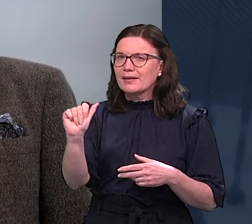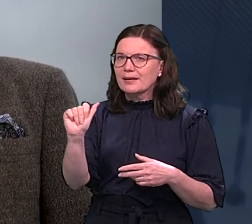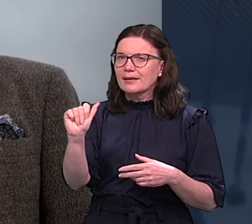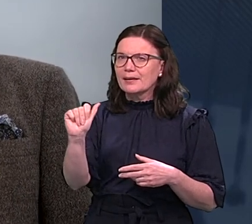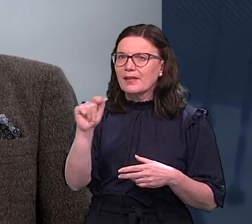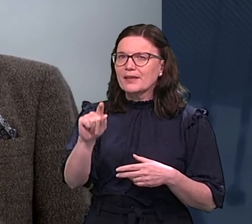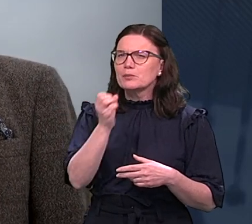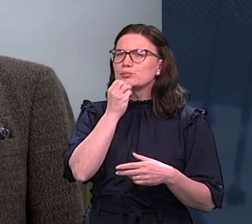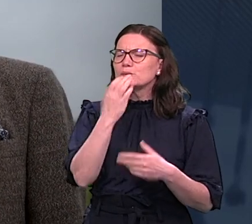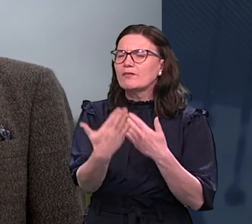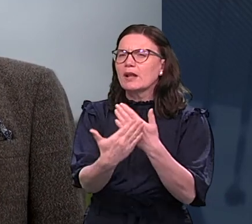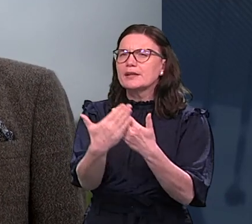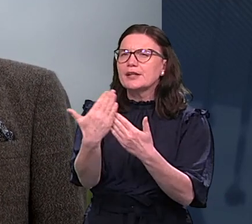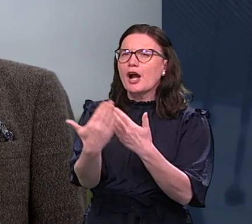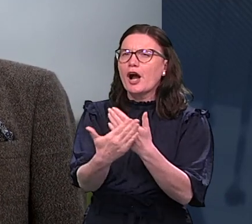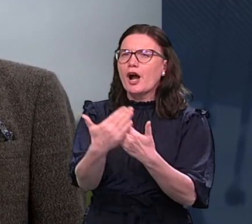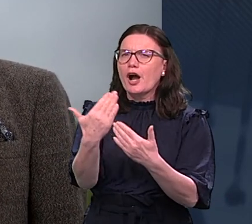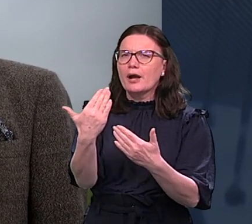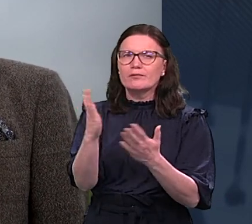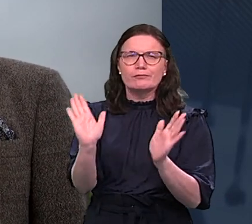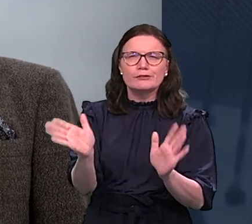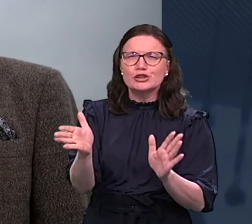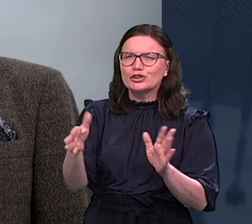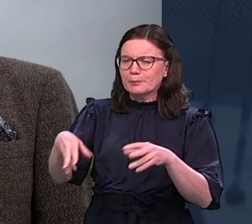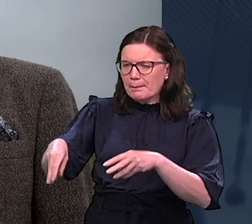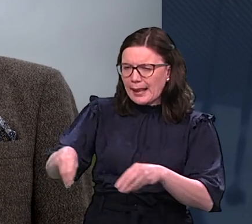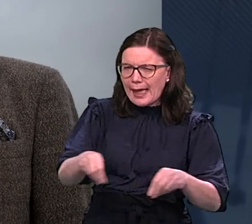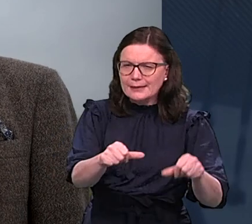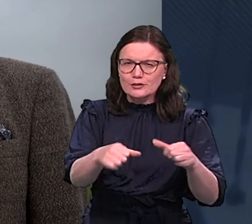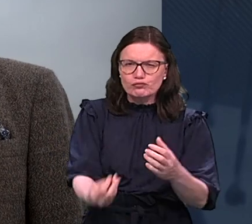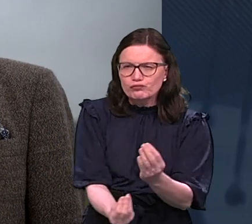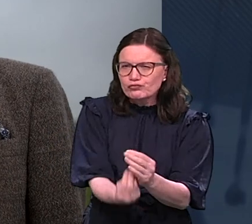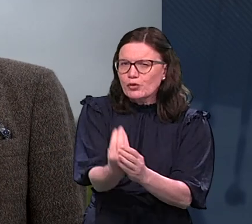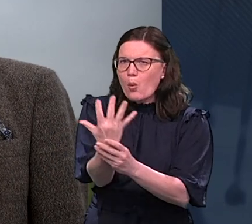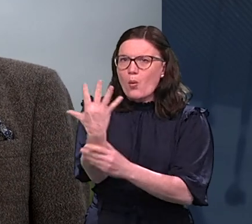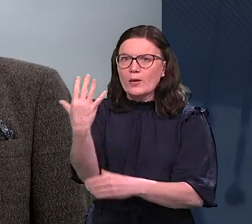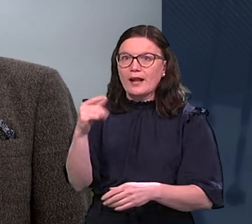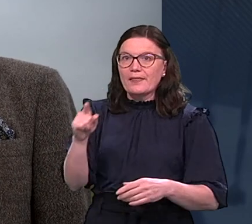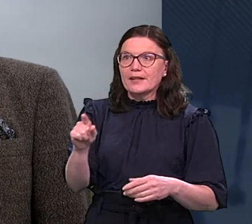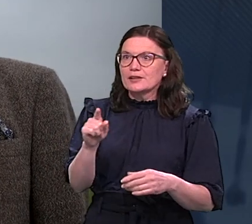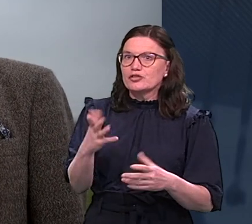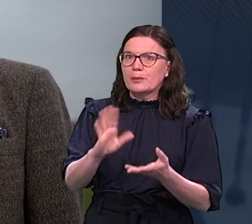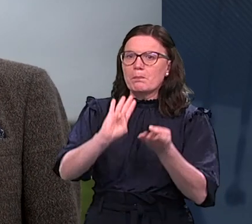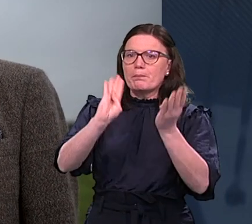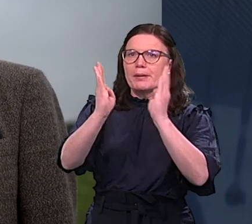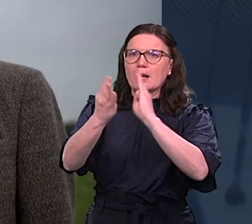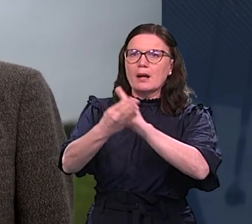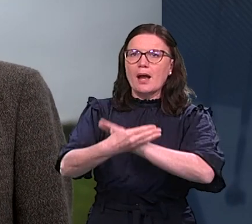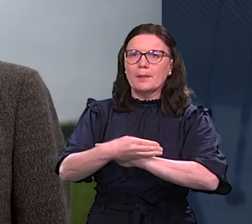And Bamba, the beautiful young maiden, the planting is done, and the seeds are sown in the beautiful young maiden. And then she becomes